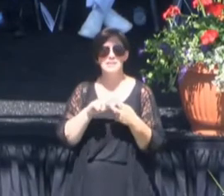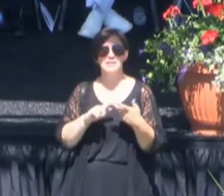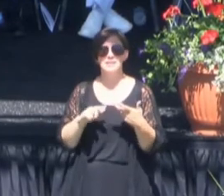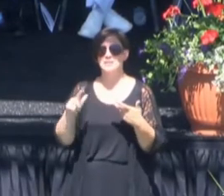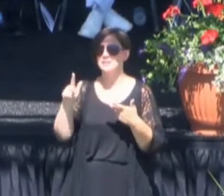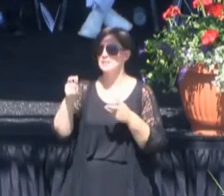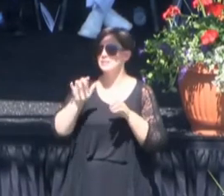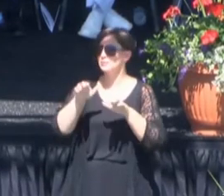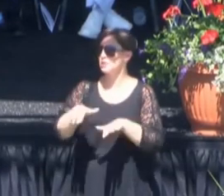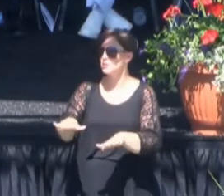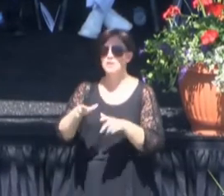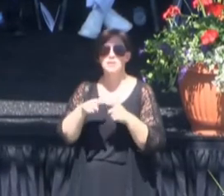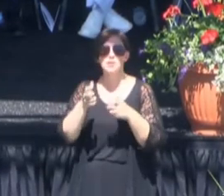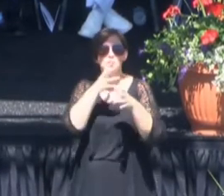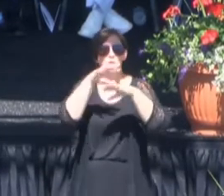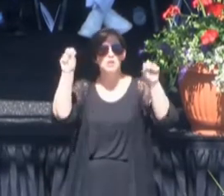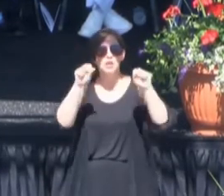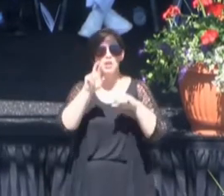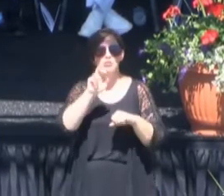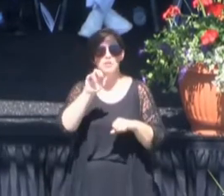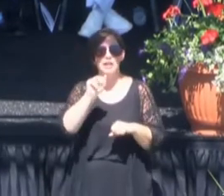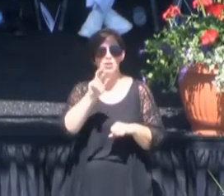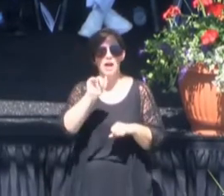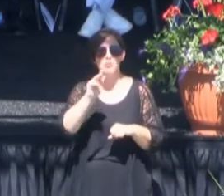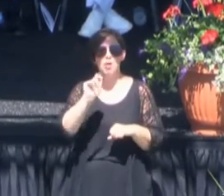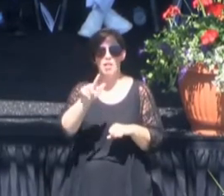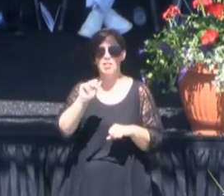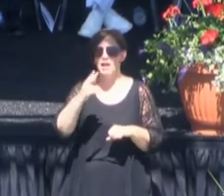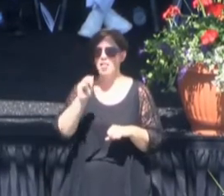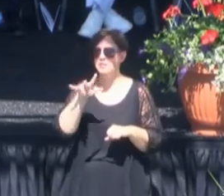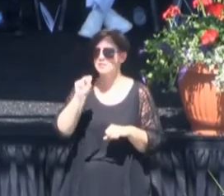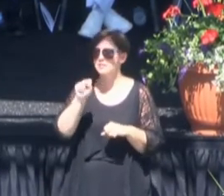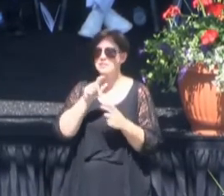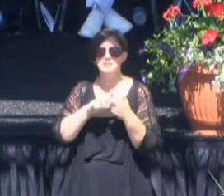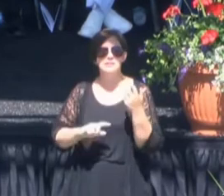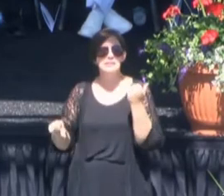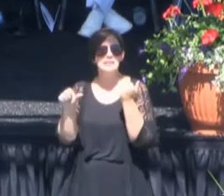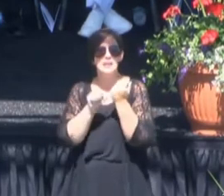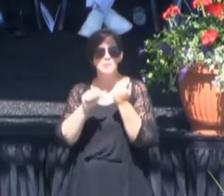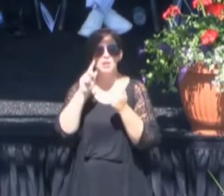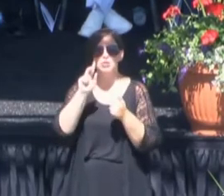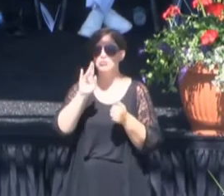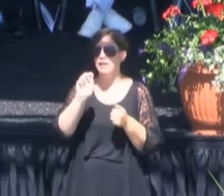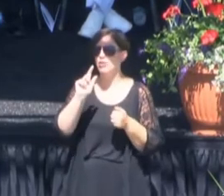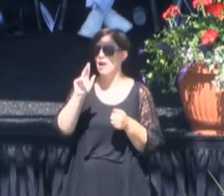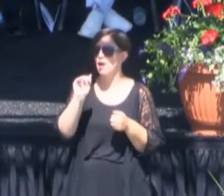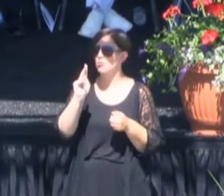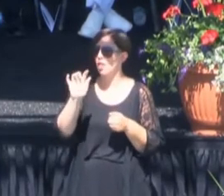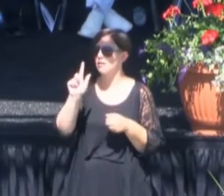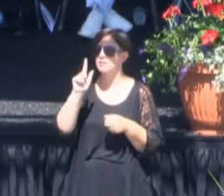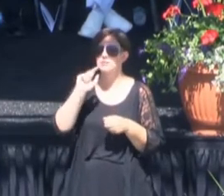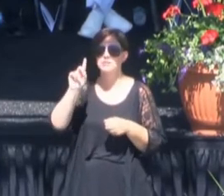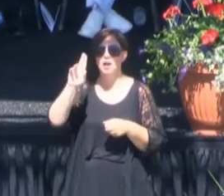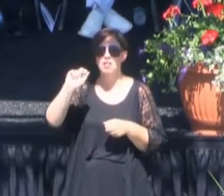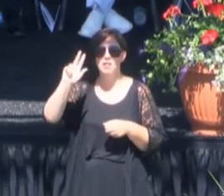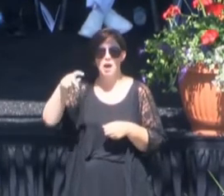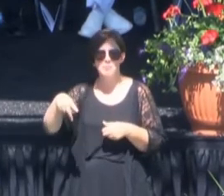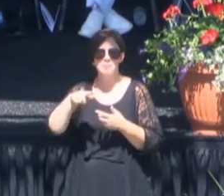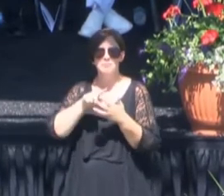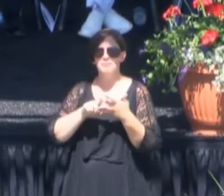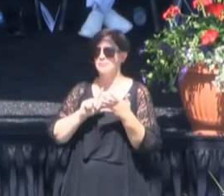Busby, Superintendent Rear Admiral Hellis, Deputy Superintendent Rear Admiral Dunlap, Commandant Captain